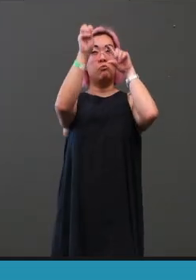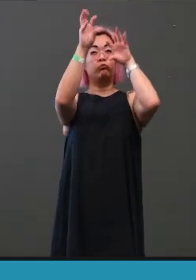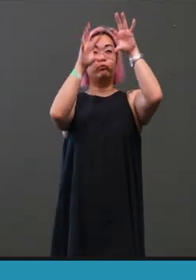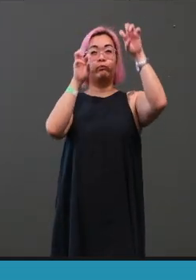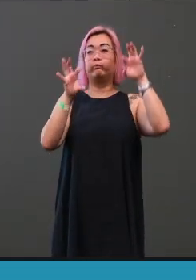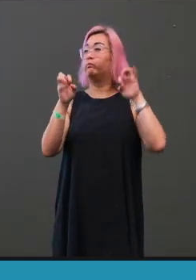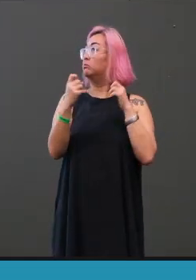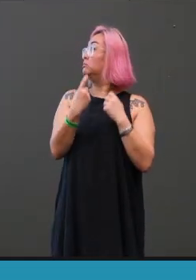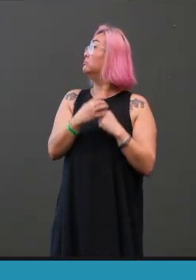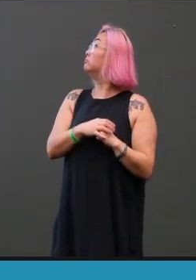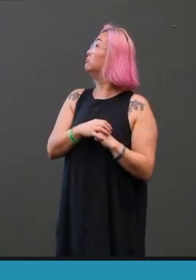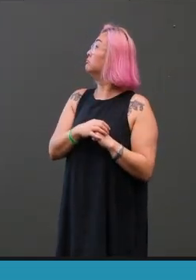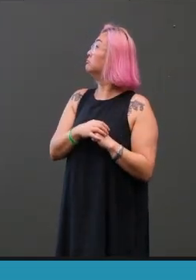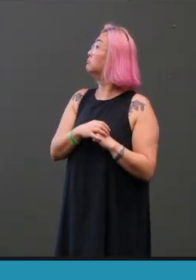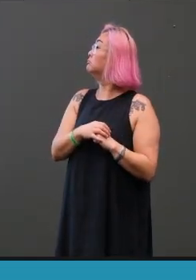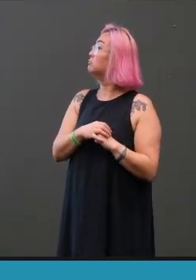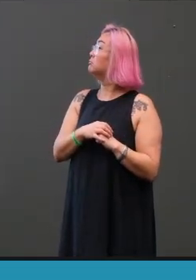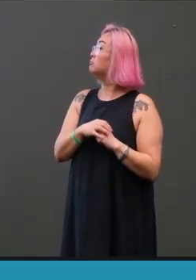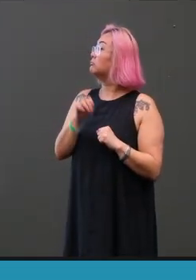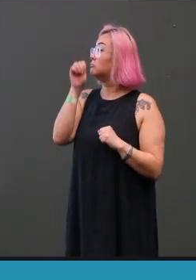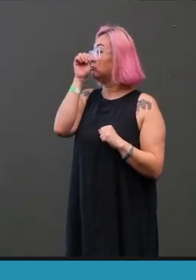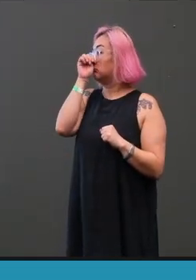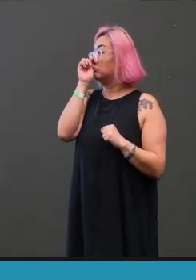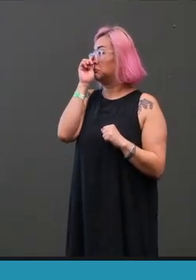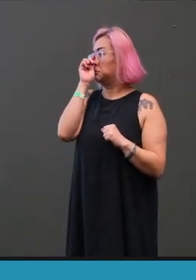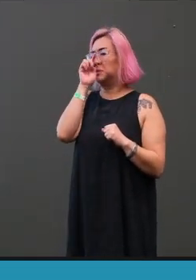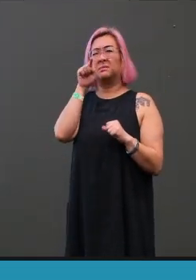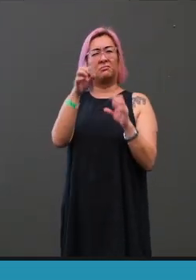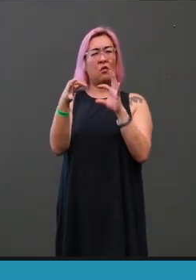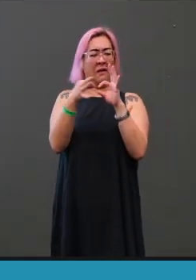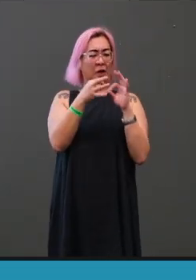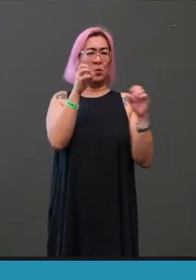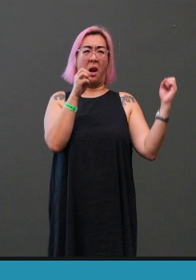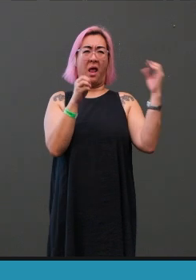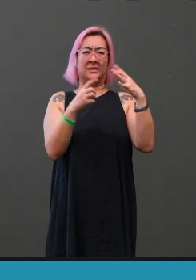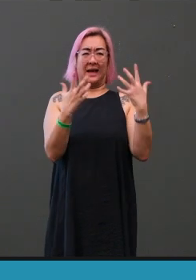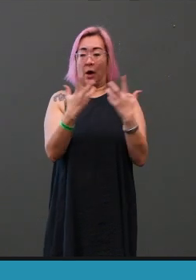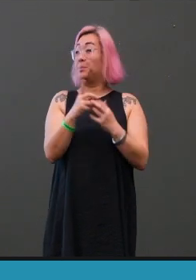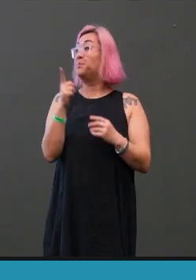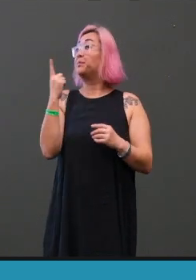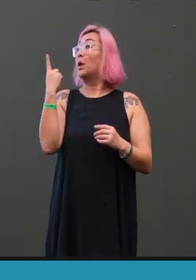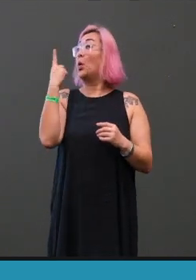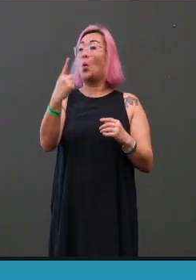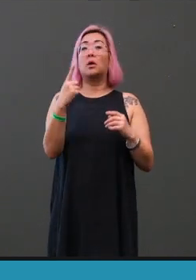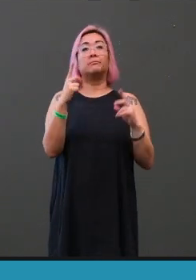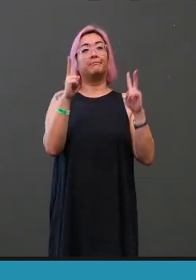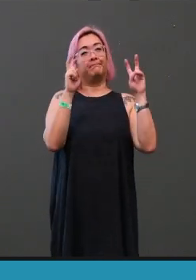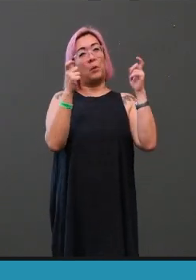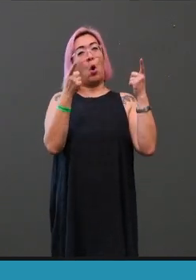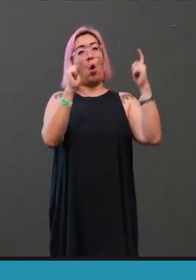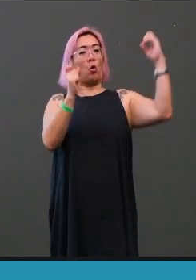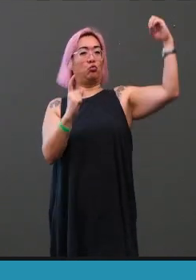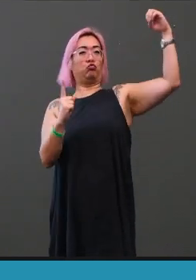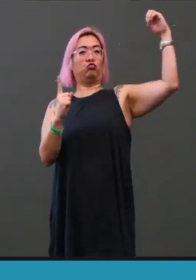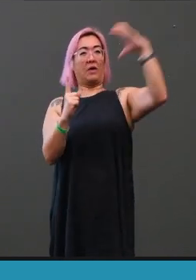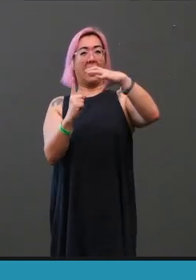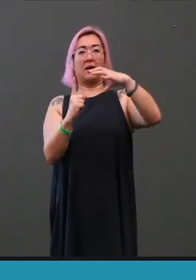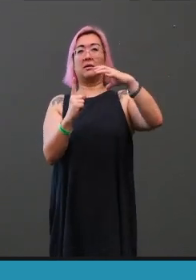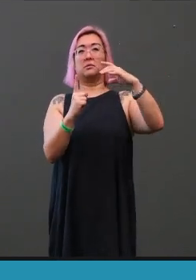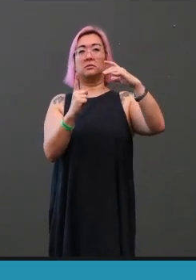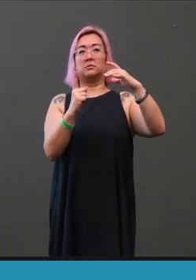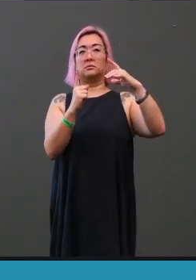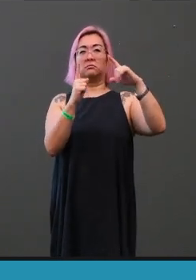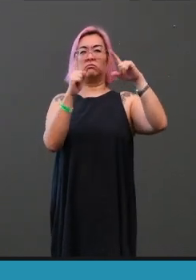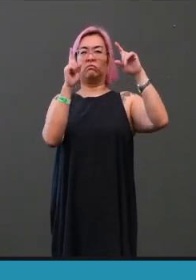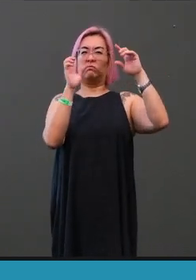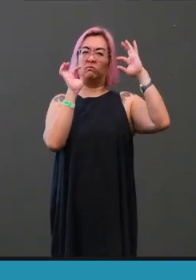But I said this is related to lighting. Here we have a static god ray sprite, and it is very hard to see actually on the screen, I think. Do